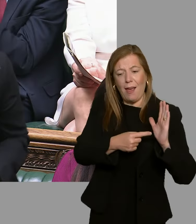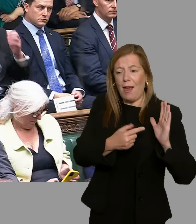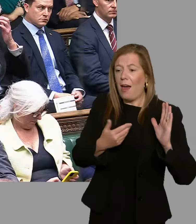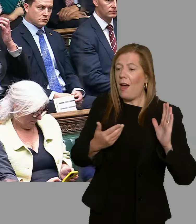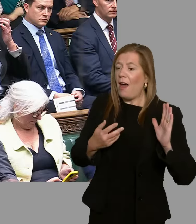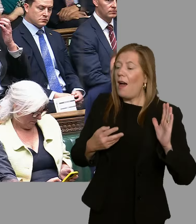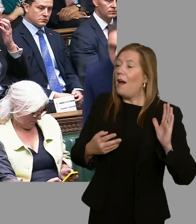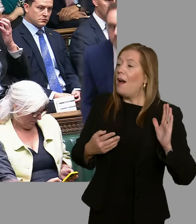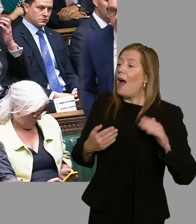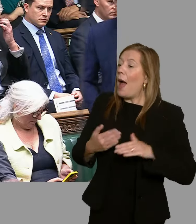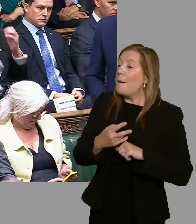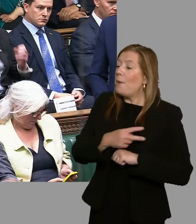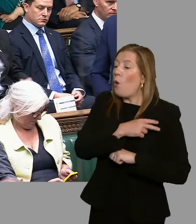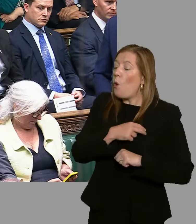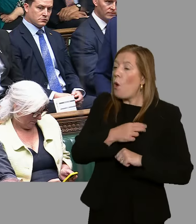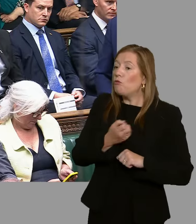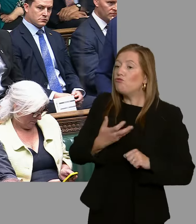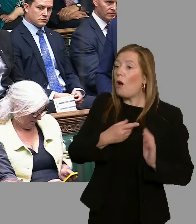country?